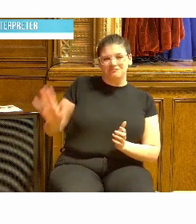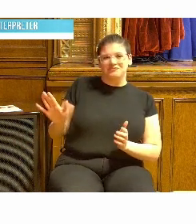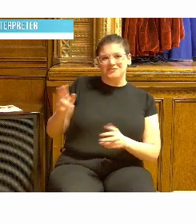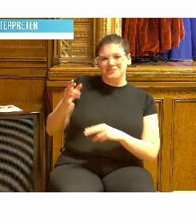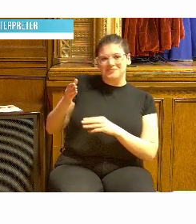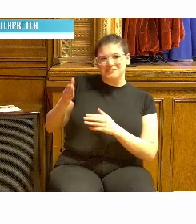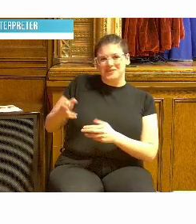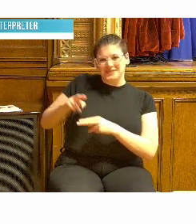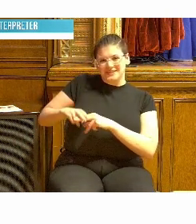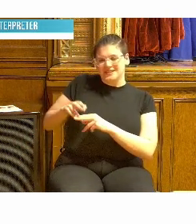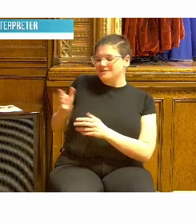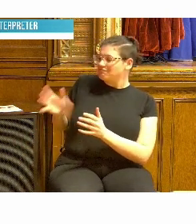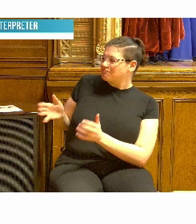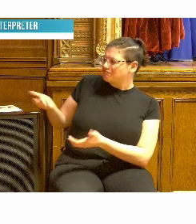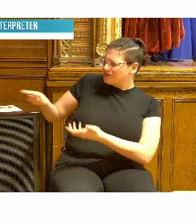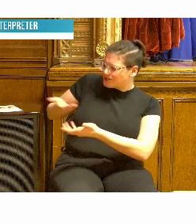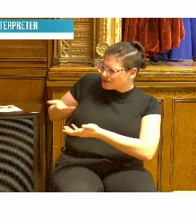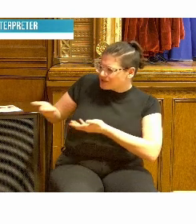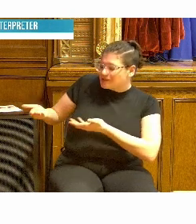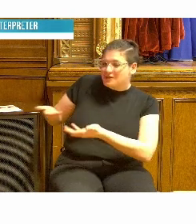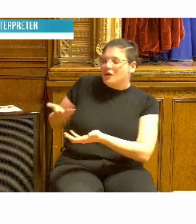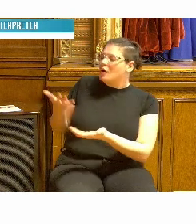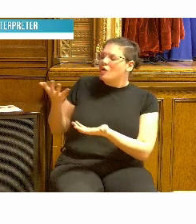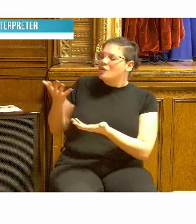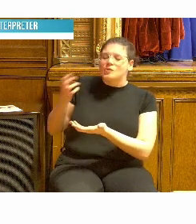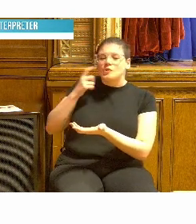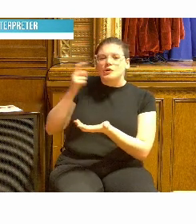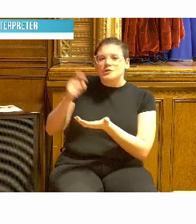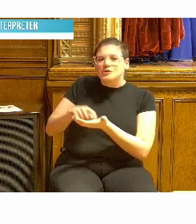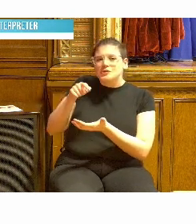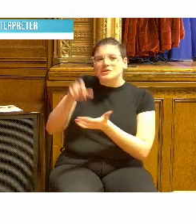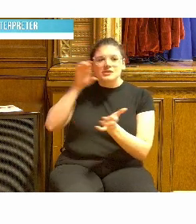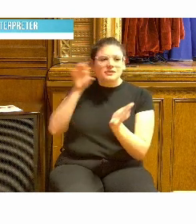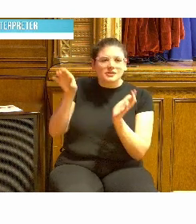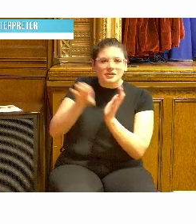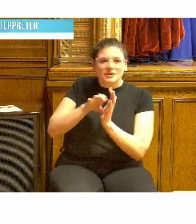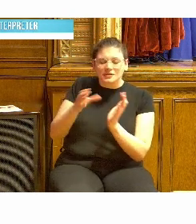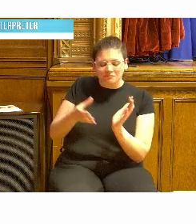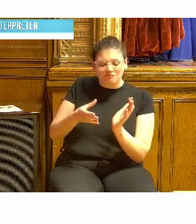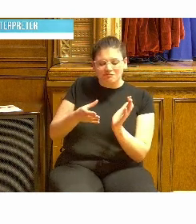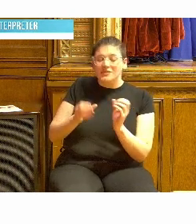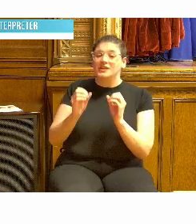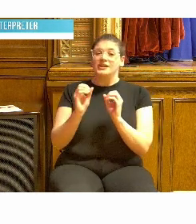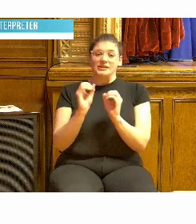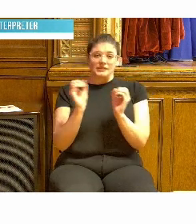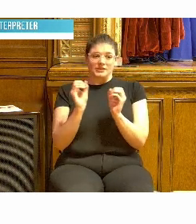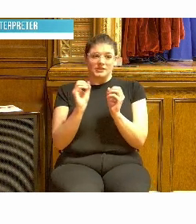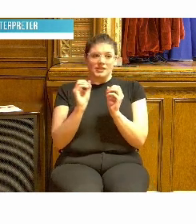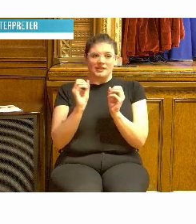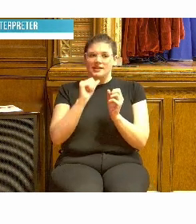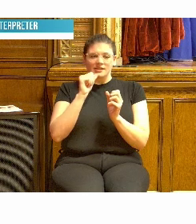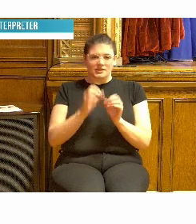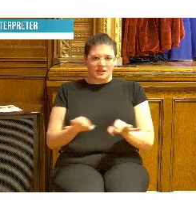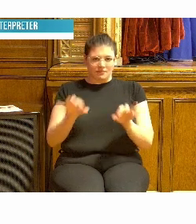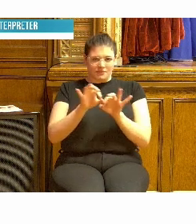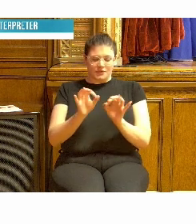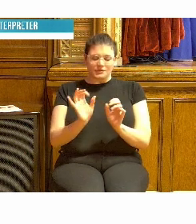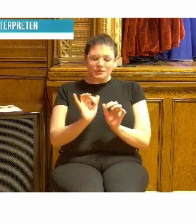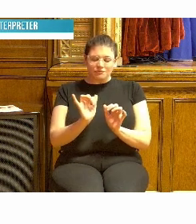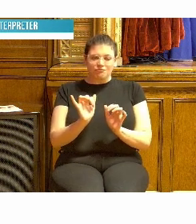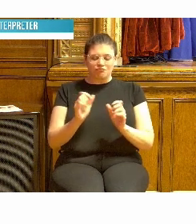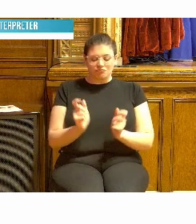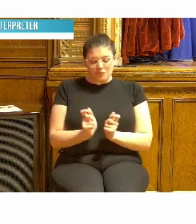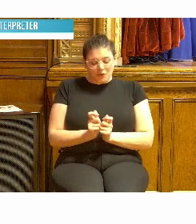yourself. What do you notice, wonder, or infer about this image? Nothing is too small to share, and notice that we purposely left off the date from